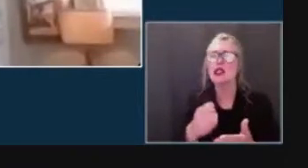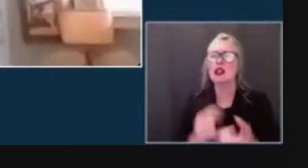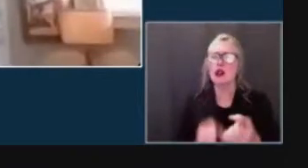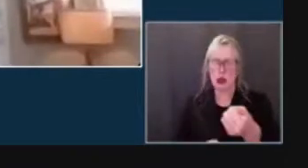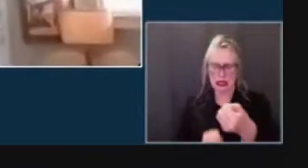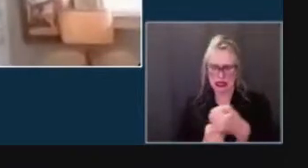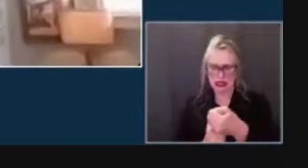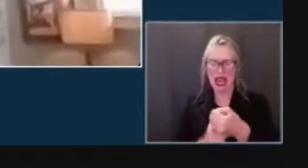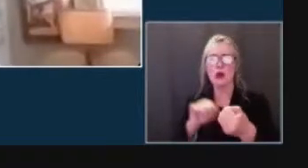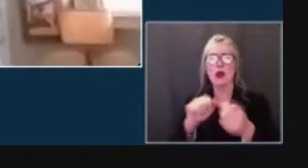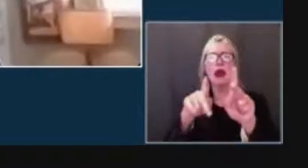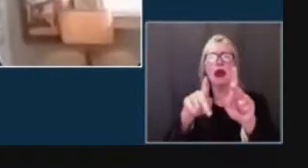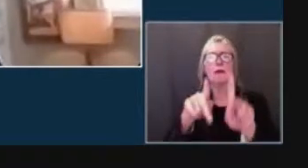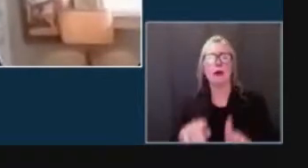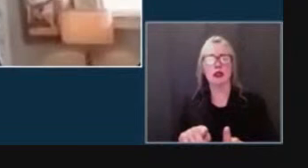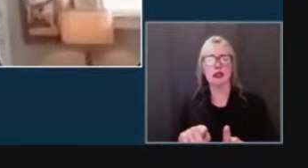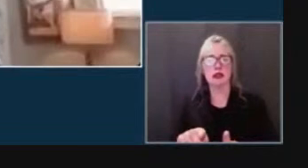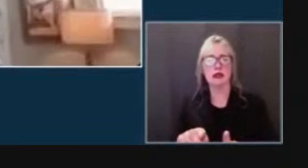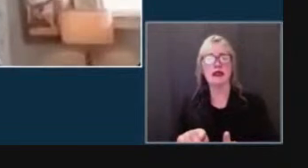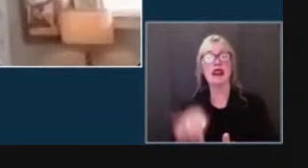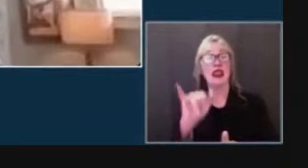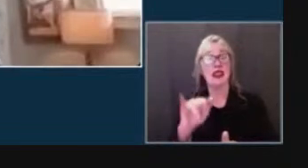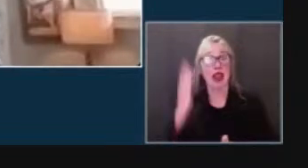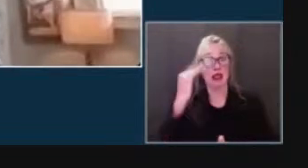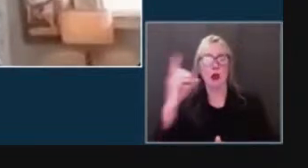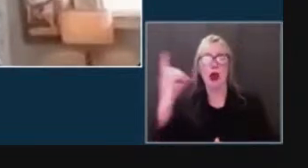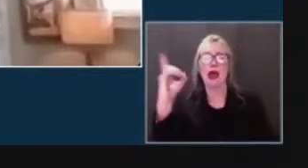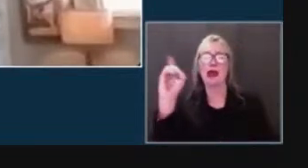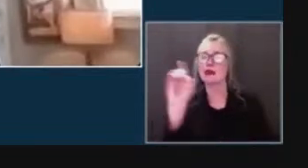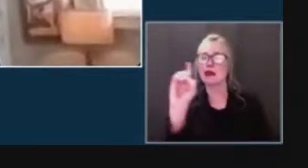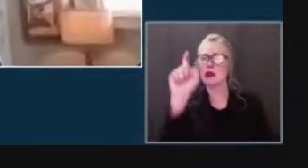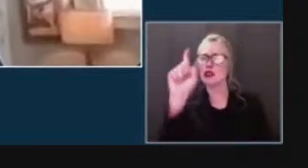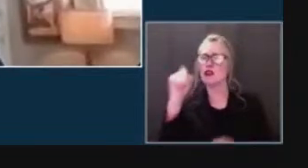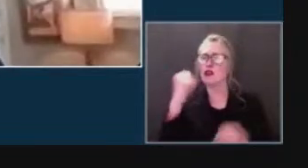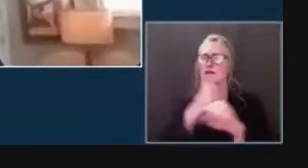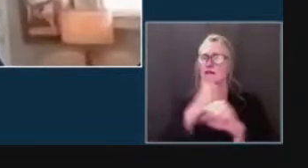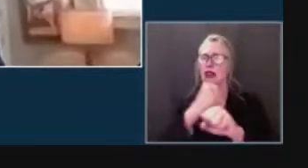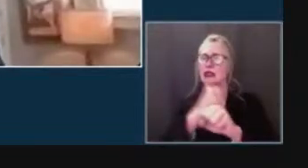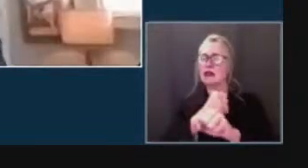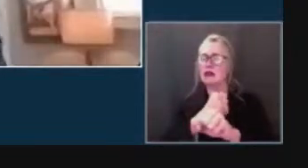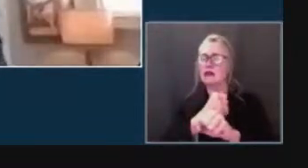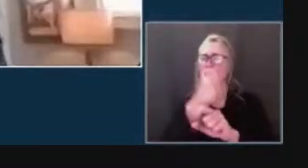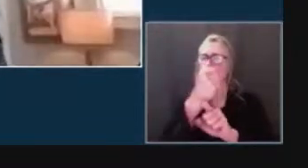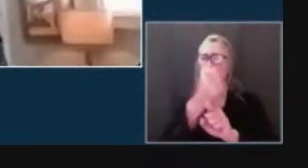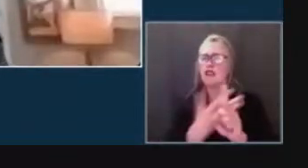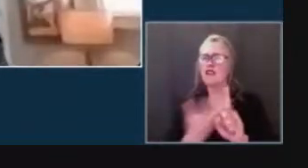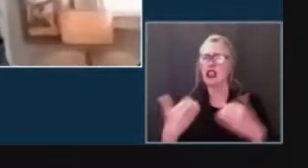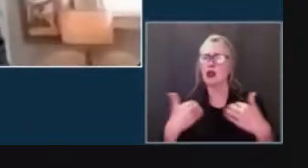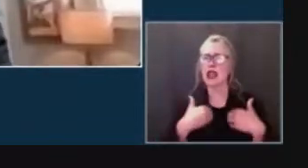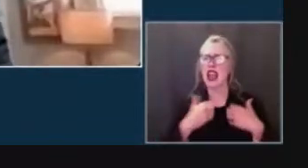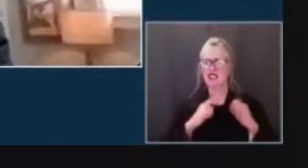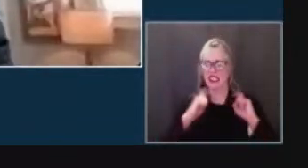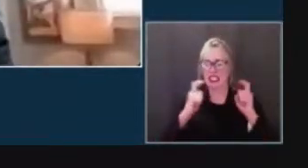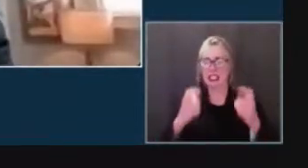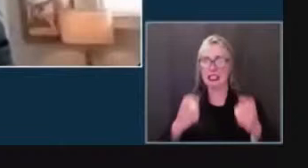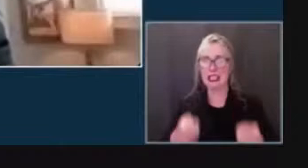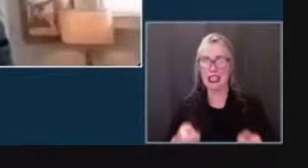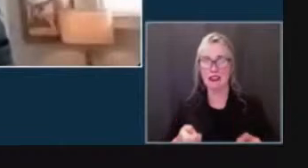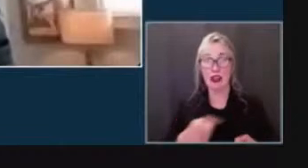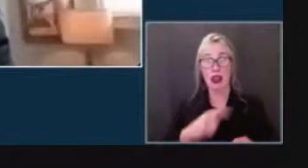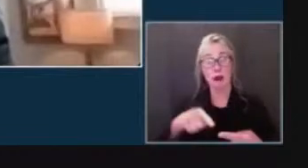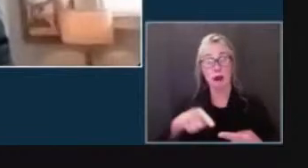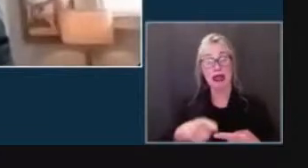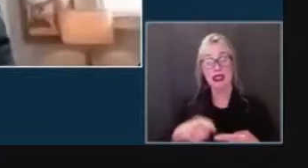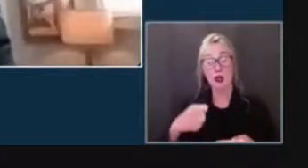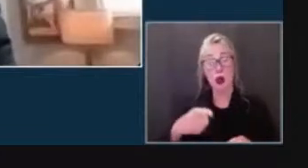Labor and Democrats, we fight with her, with everything we've got. Because when all is said and done, our